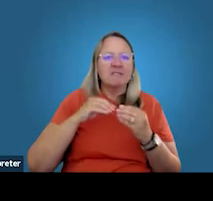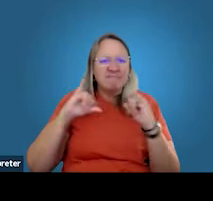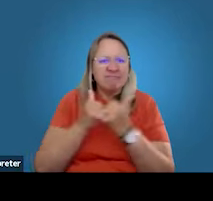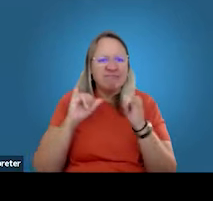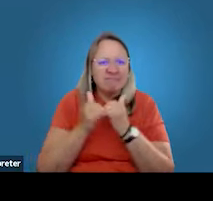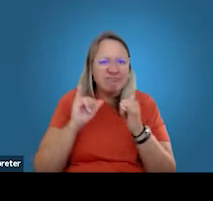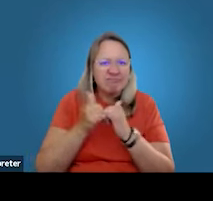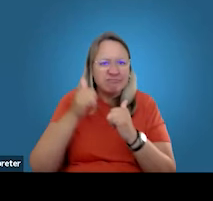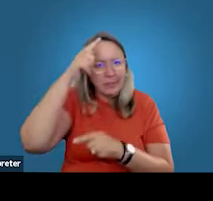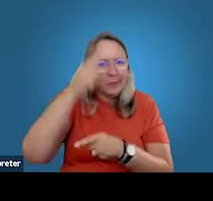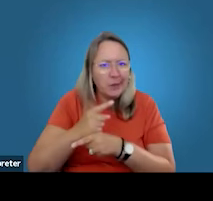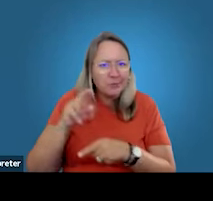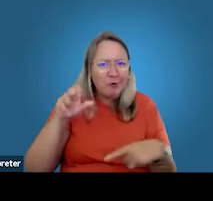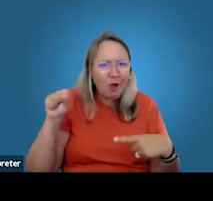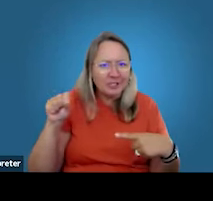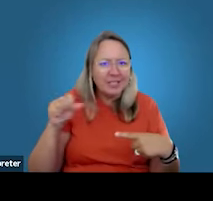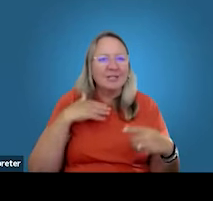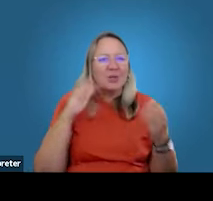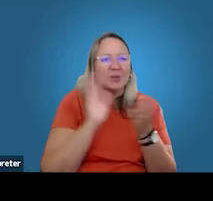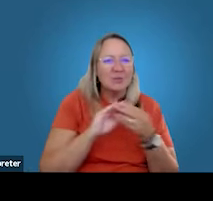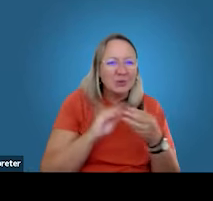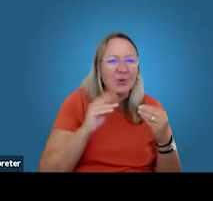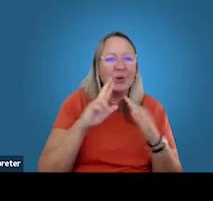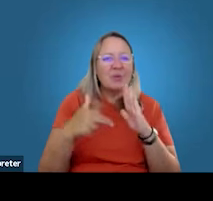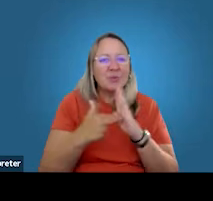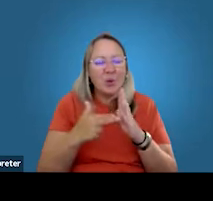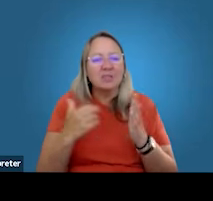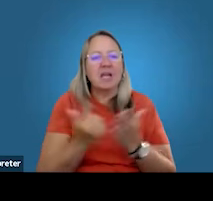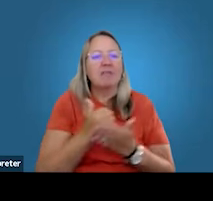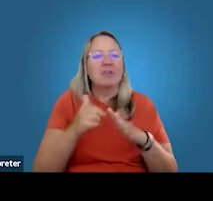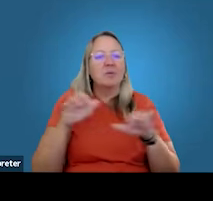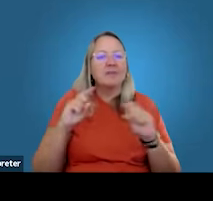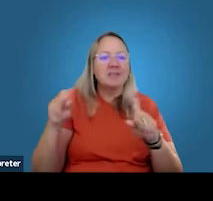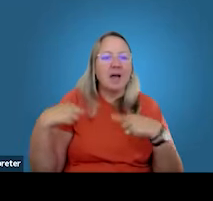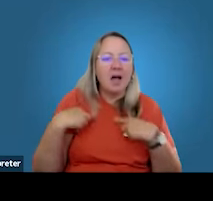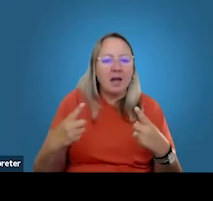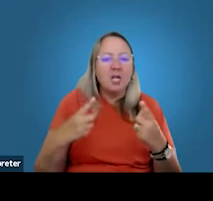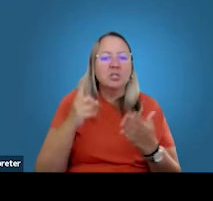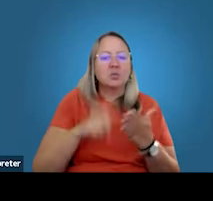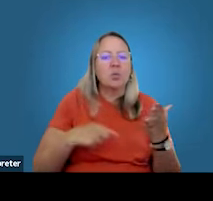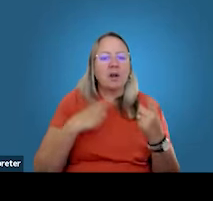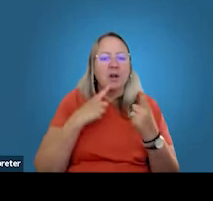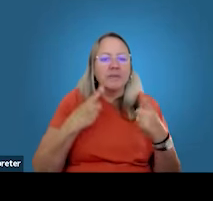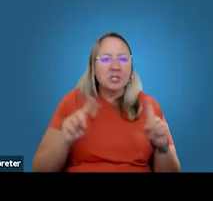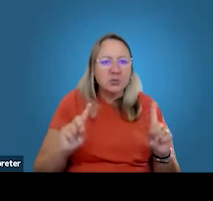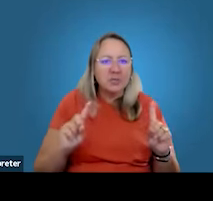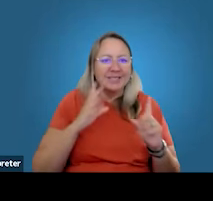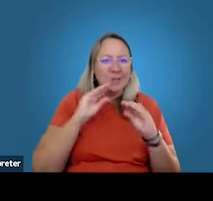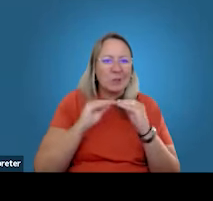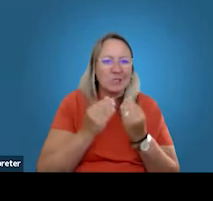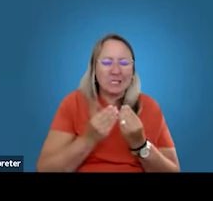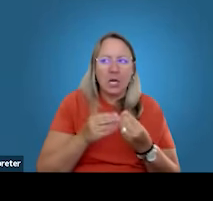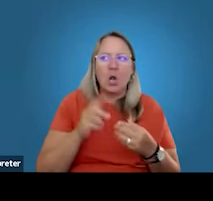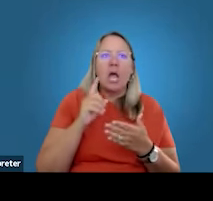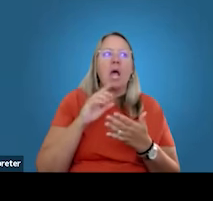competitive. Our story and our role comes across through the things that we have done. So what have we achieved as an organization? Where else have we